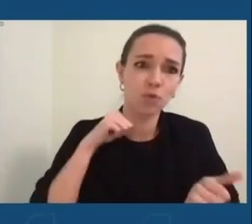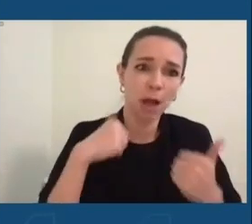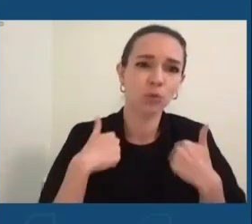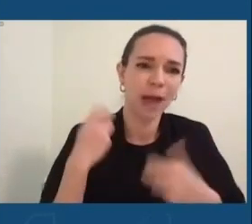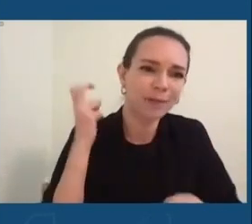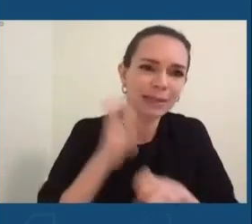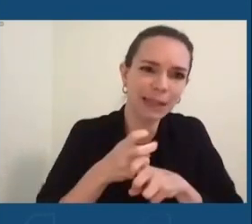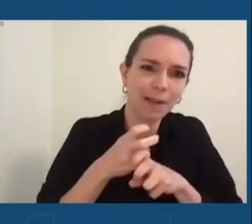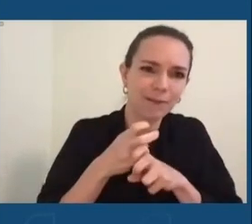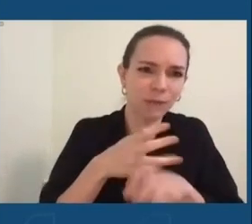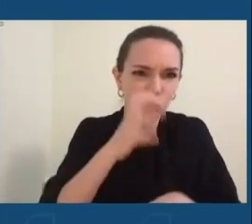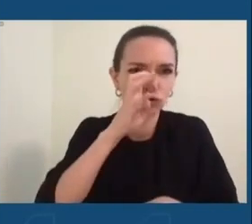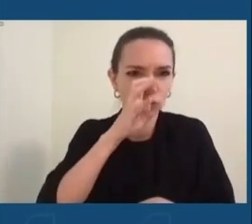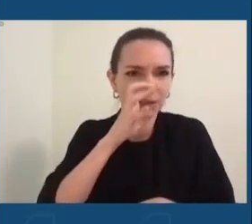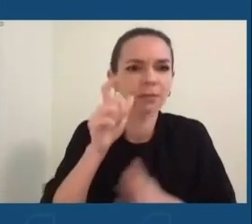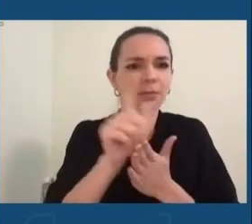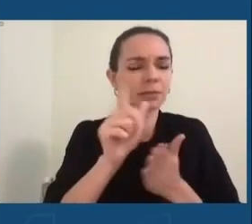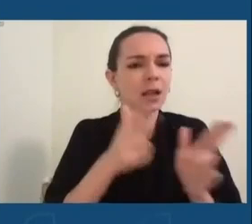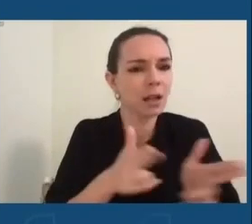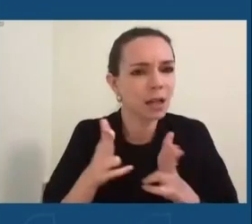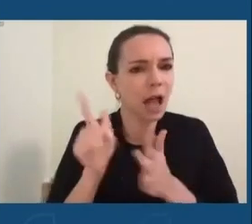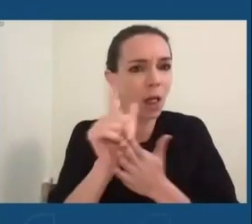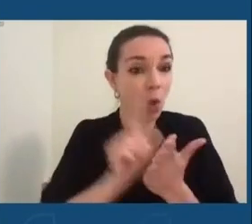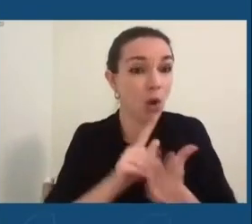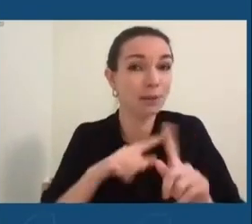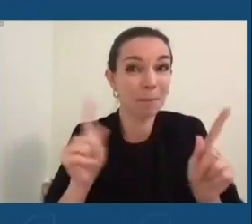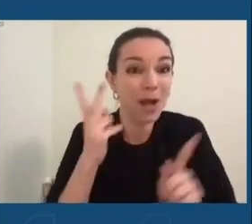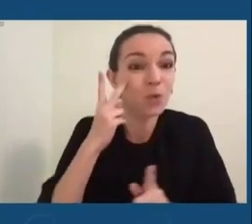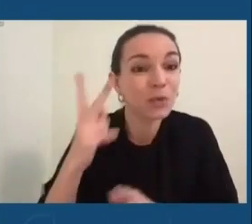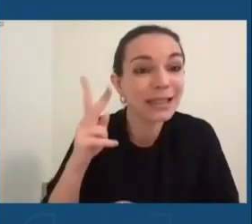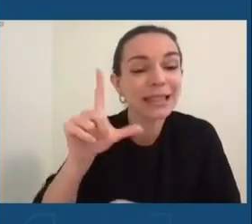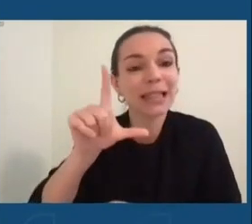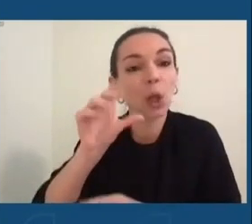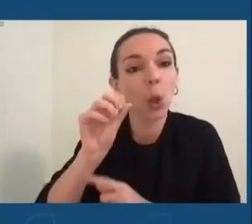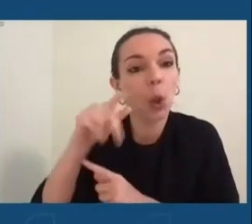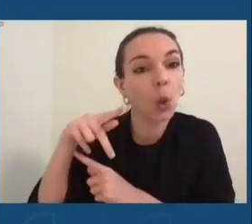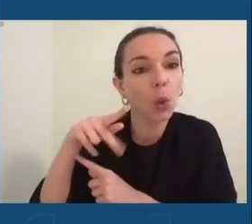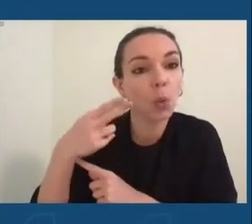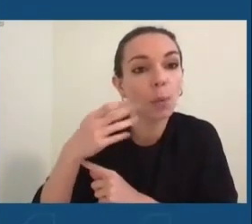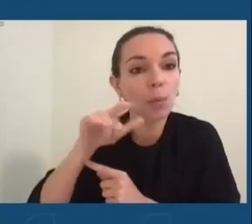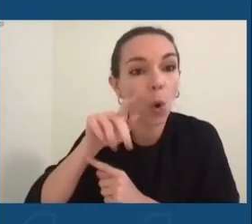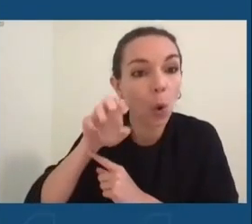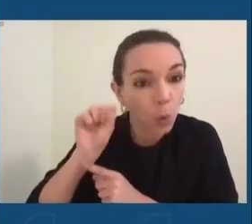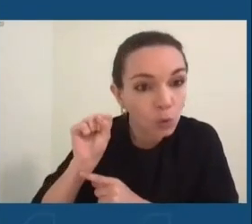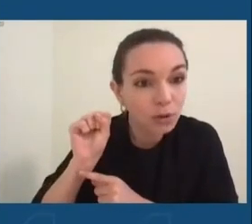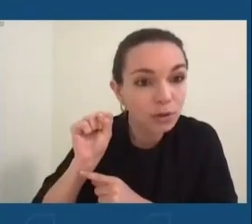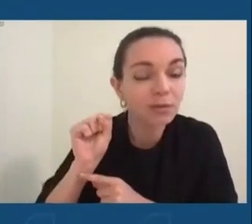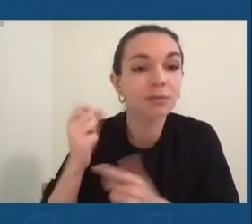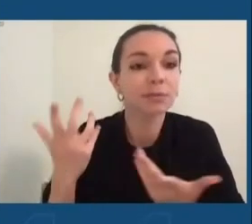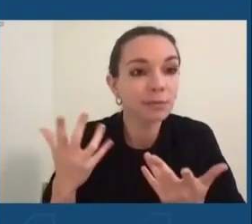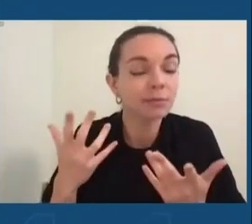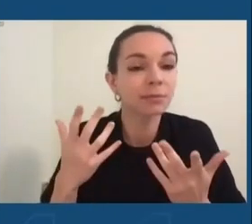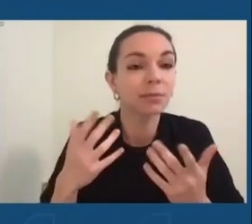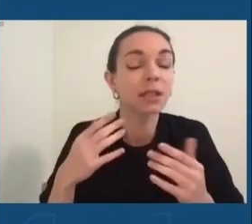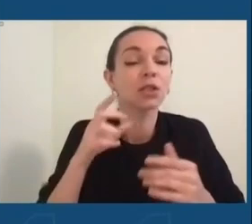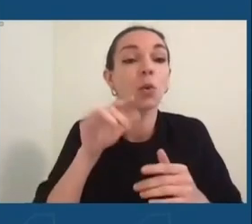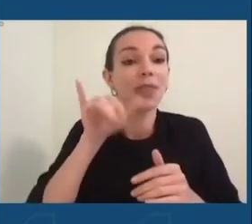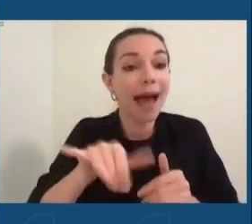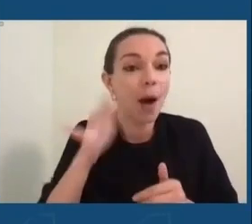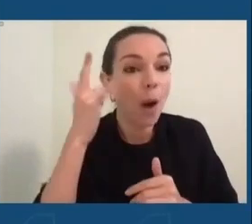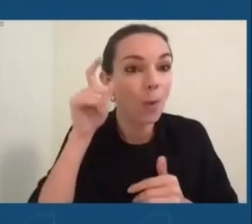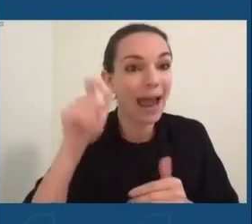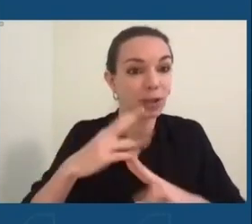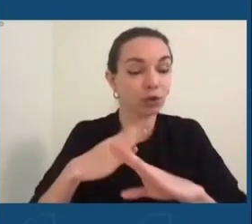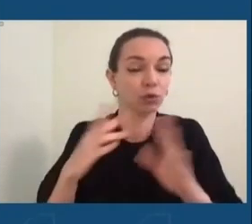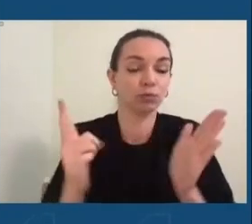time goes on, you start to see the loopholes because the criminals are very, very clever. That's why we had to ban ghost guns.